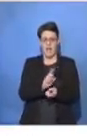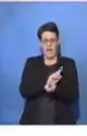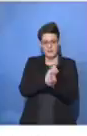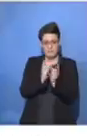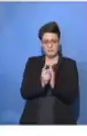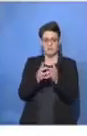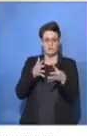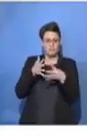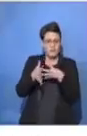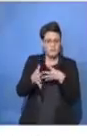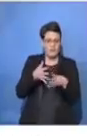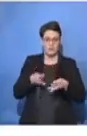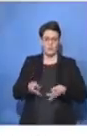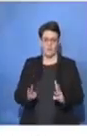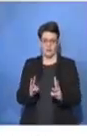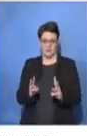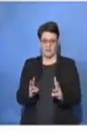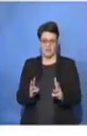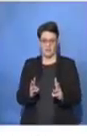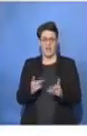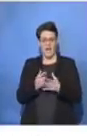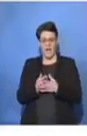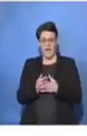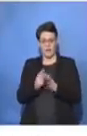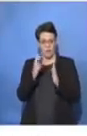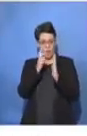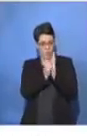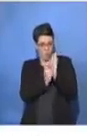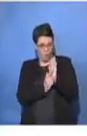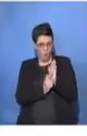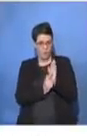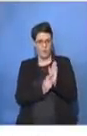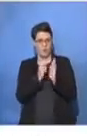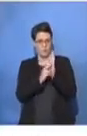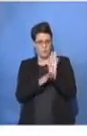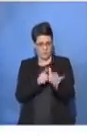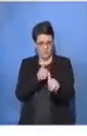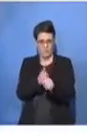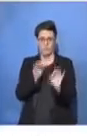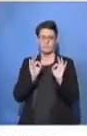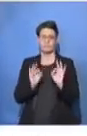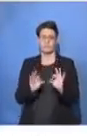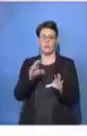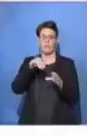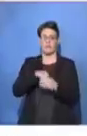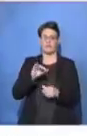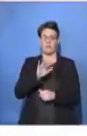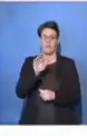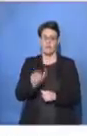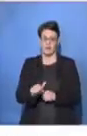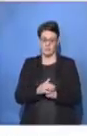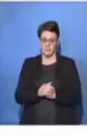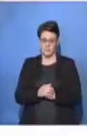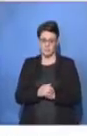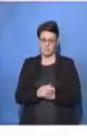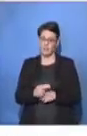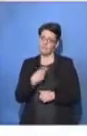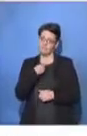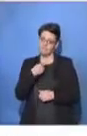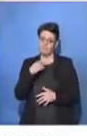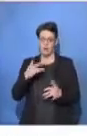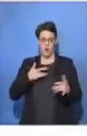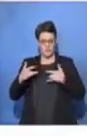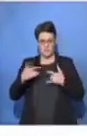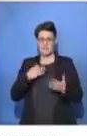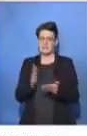transparent manner and in accordance with the relevant laws governing elections in South Africa. Despite concerns from